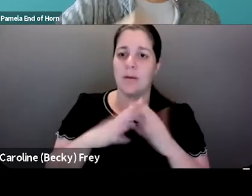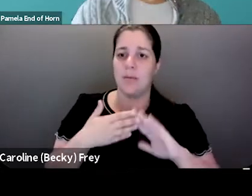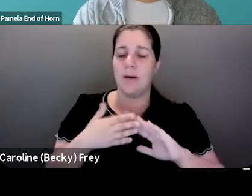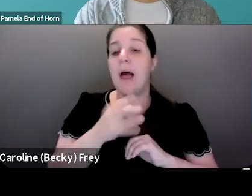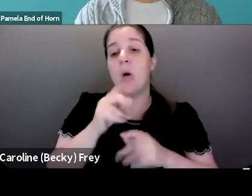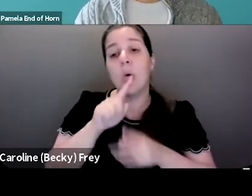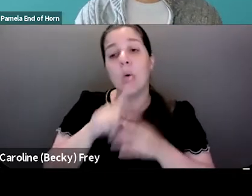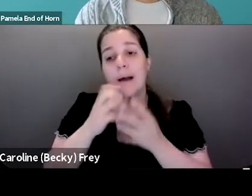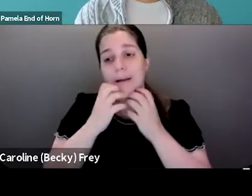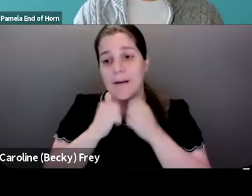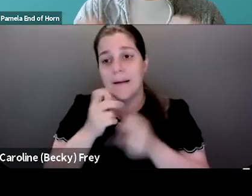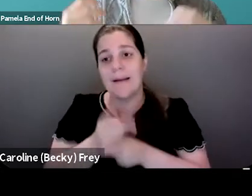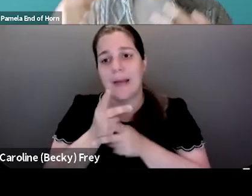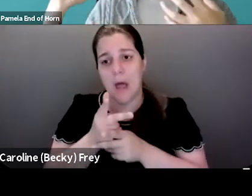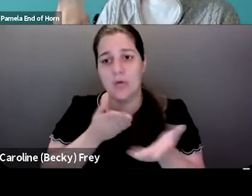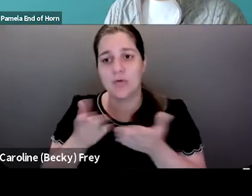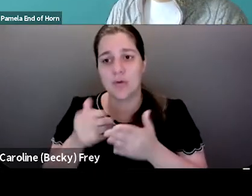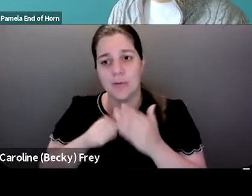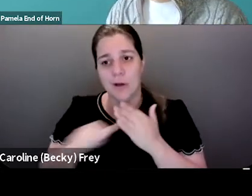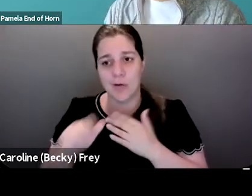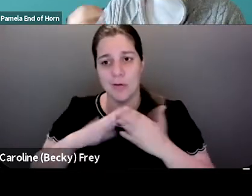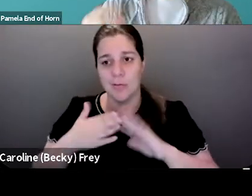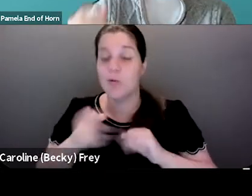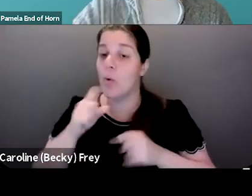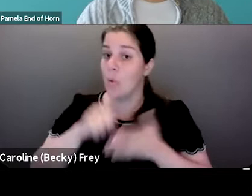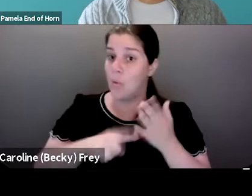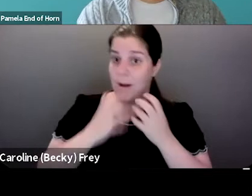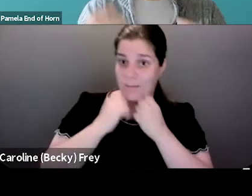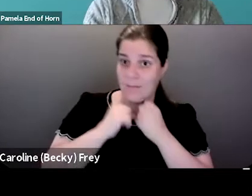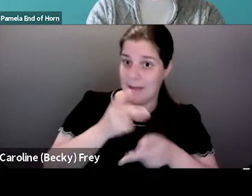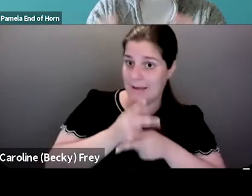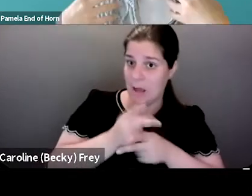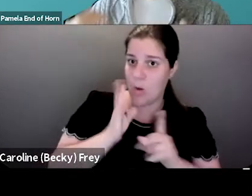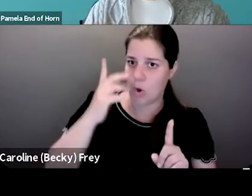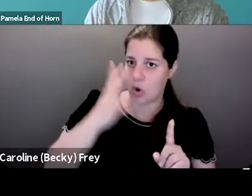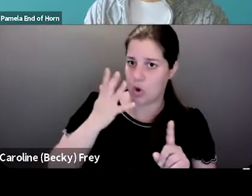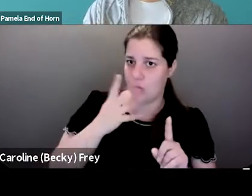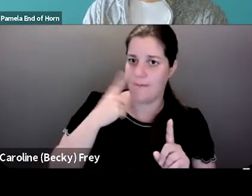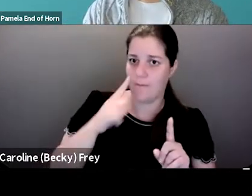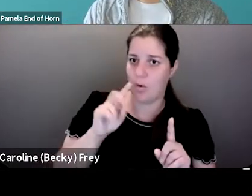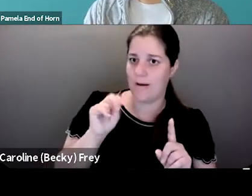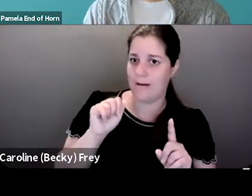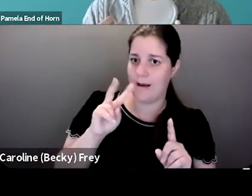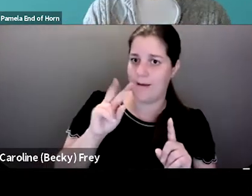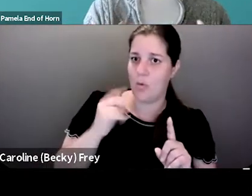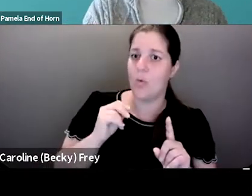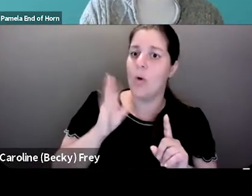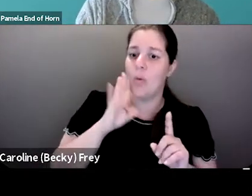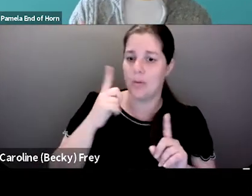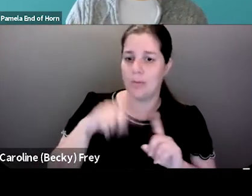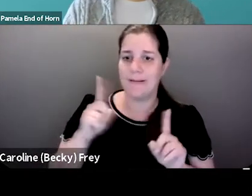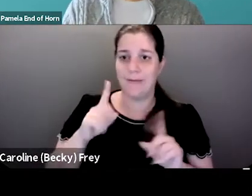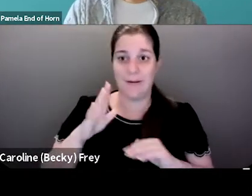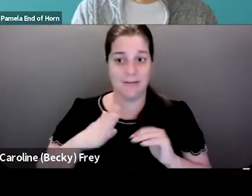served within that community. So what care is going to look like in the Navajo Nation is going to look like different from my own tribe, which is